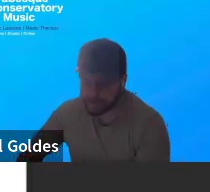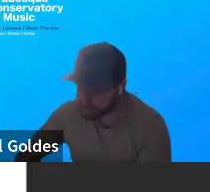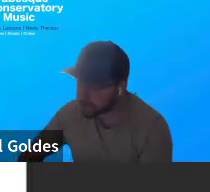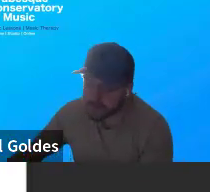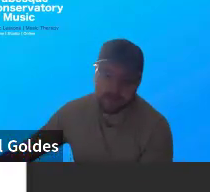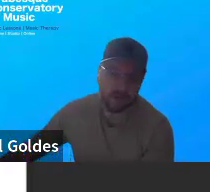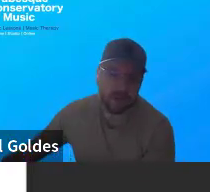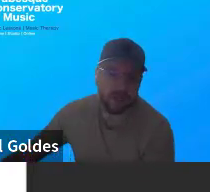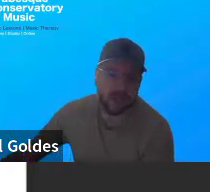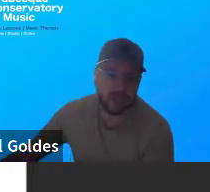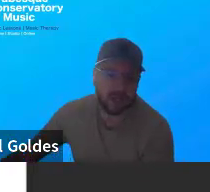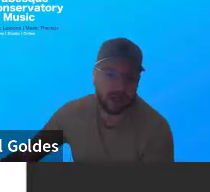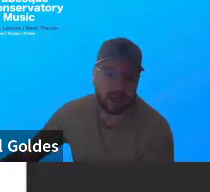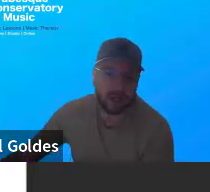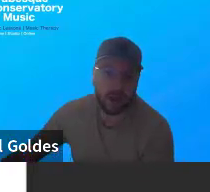fit for them.